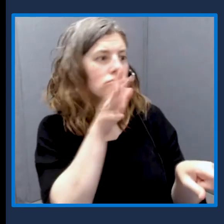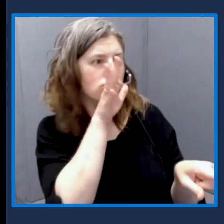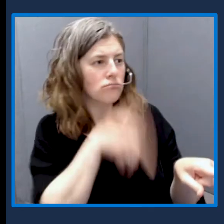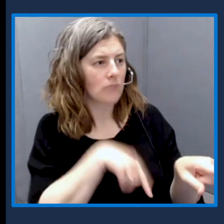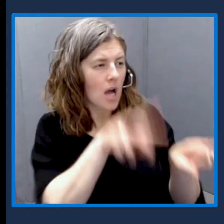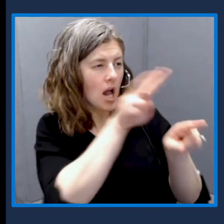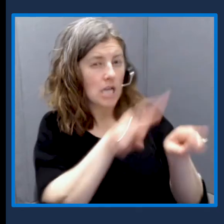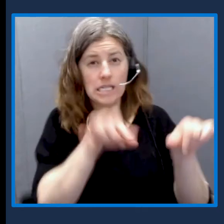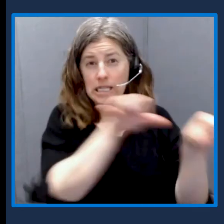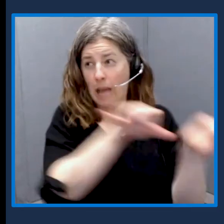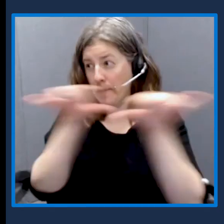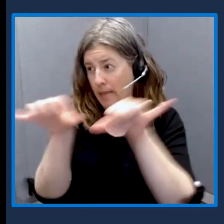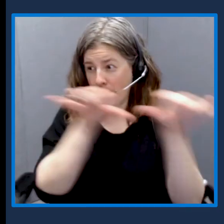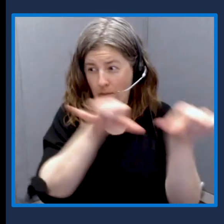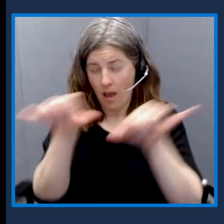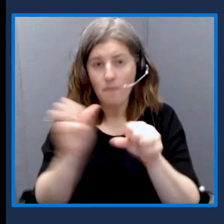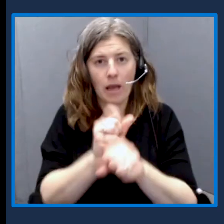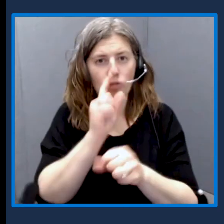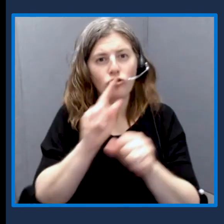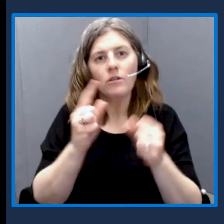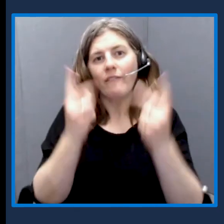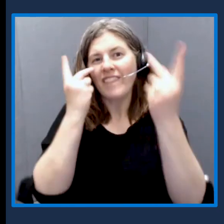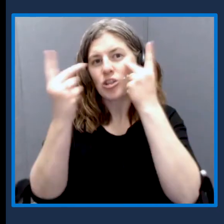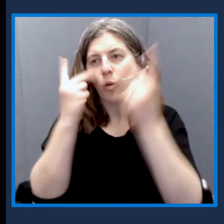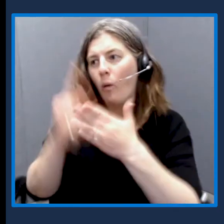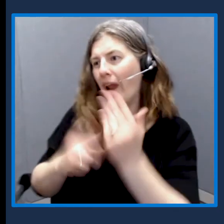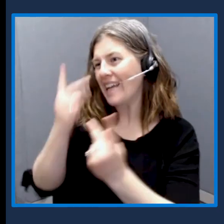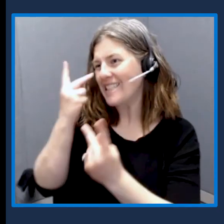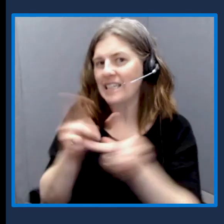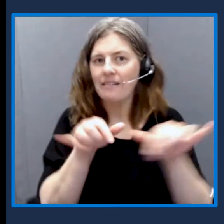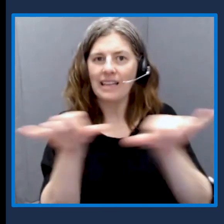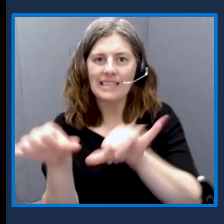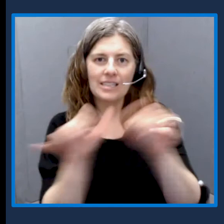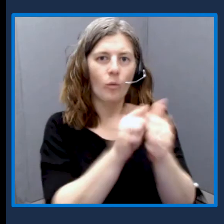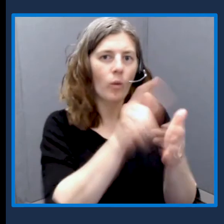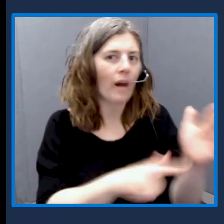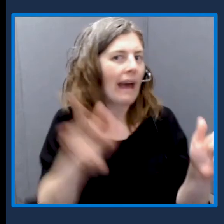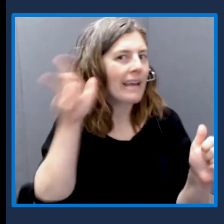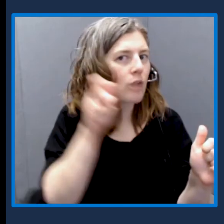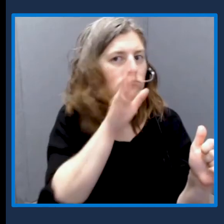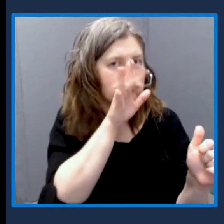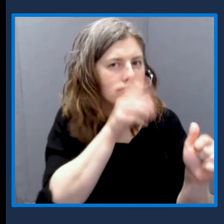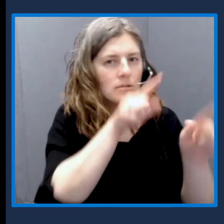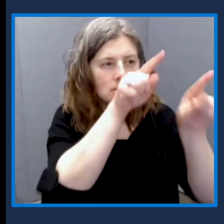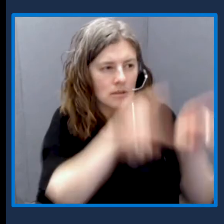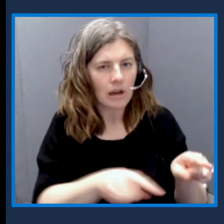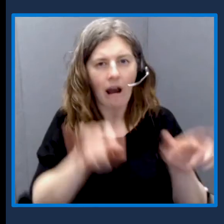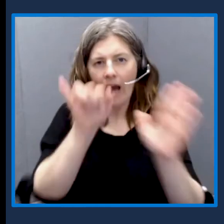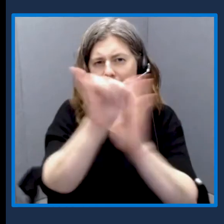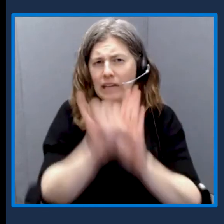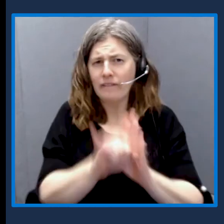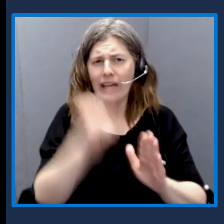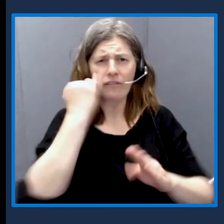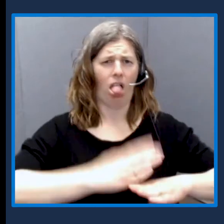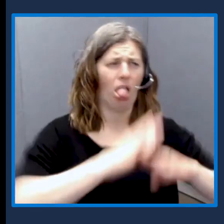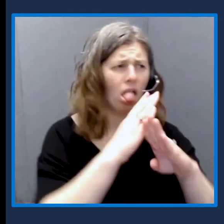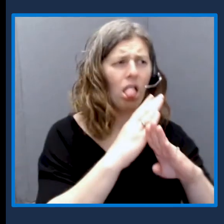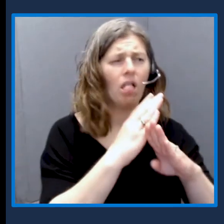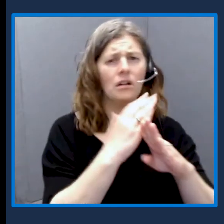visually. Want to make sure that there's consistency. You want to identify roadblocks in terms